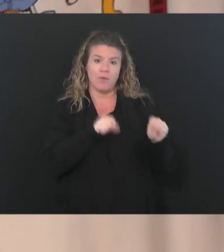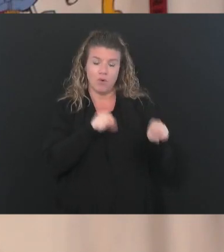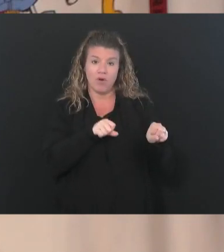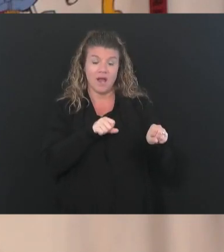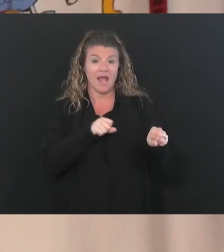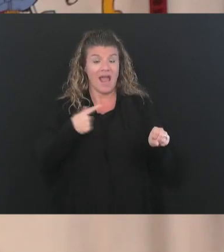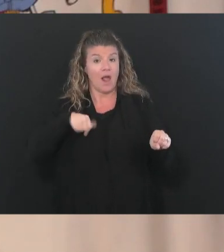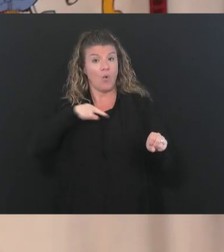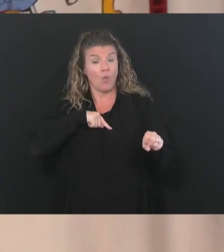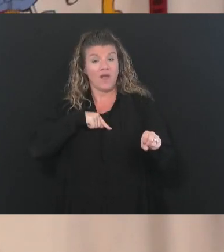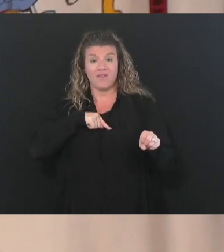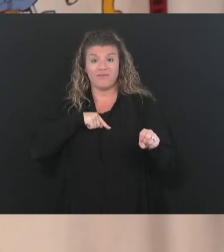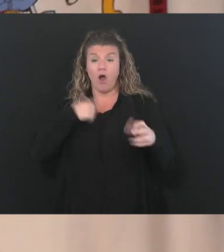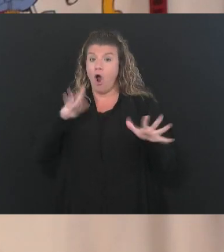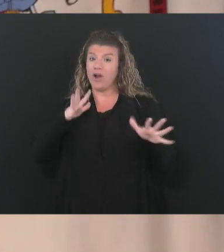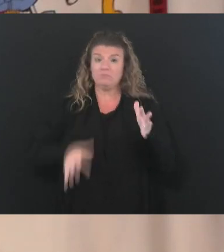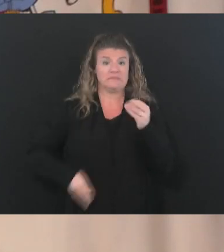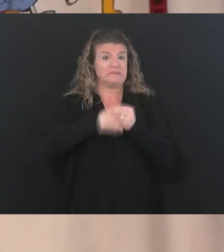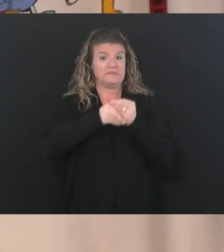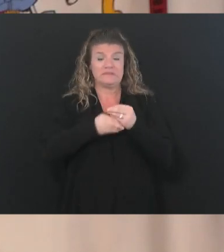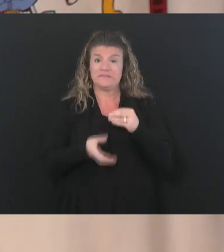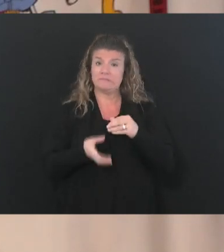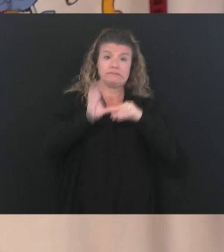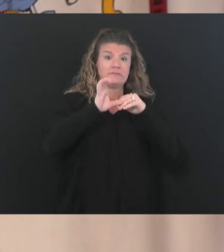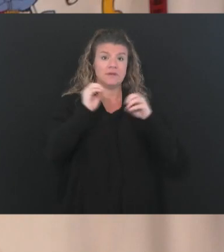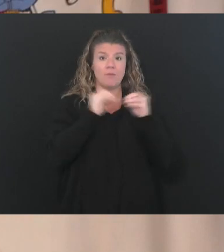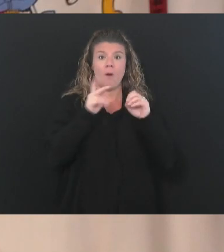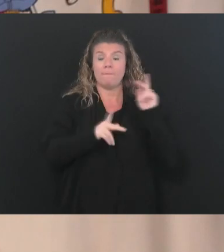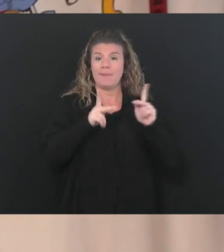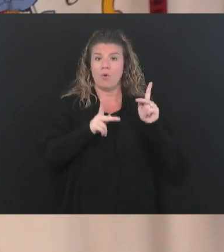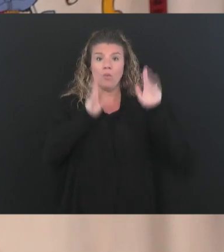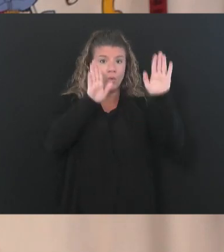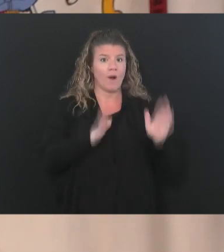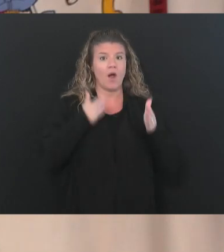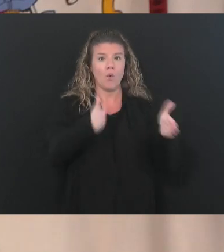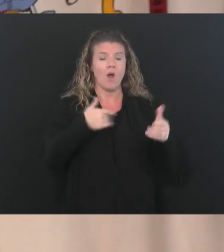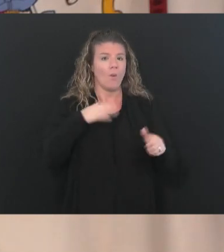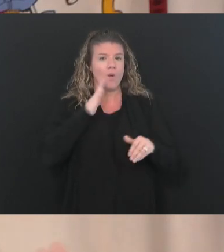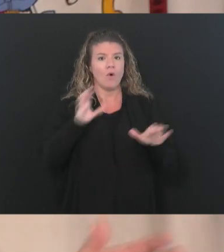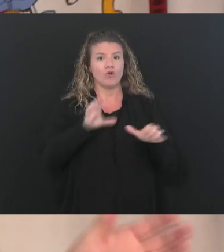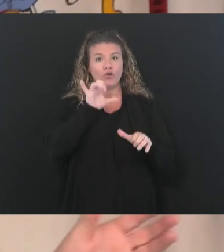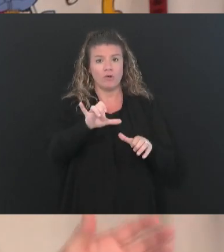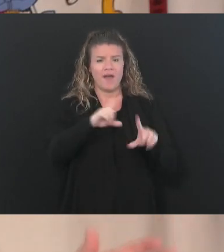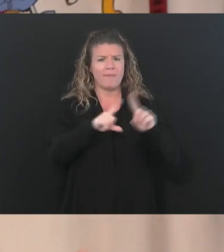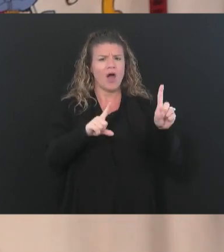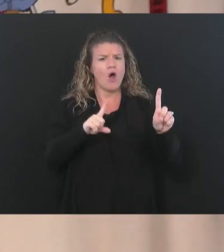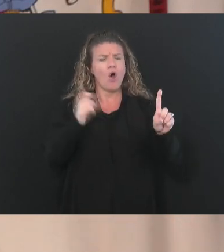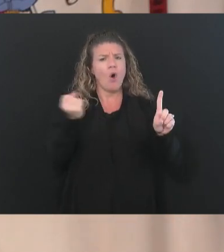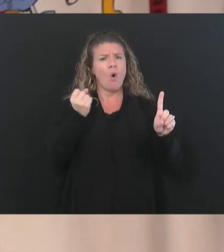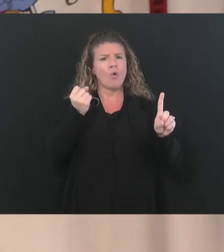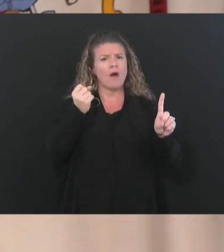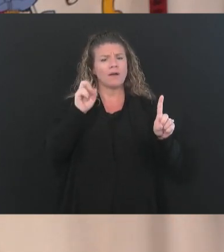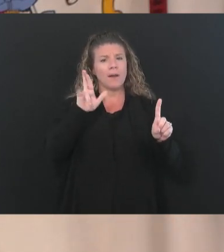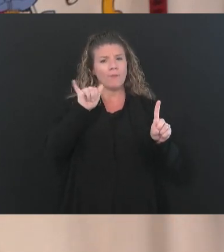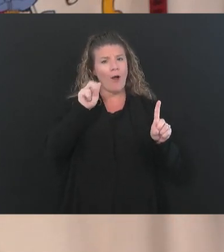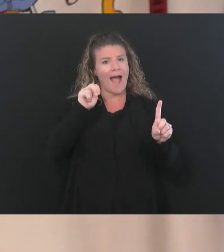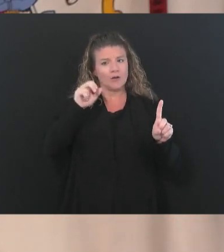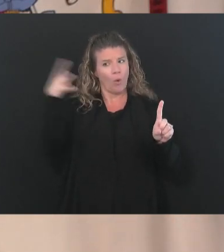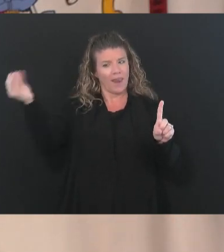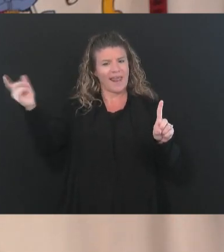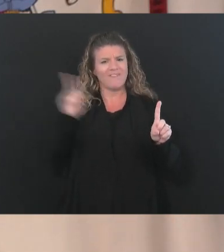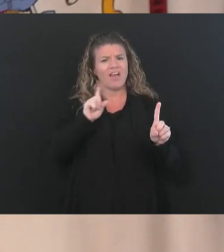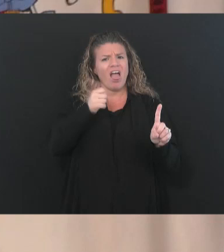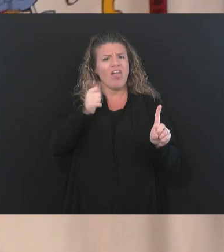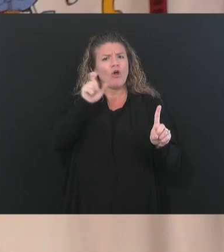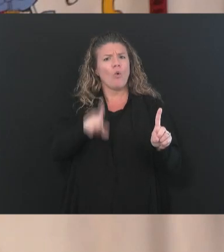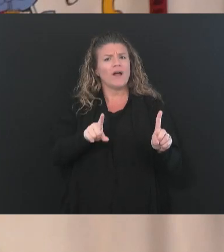And we've amped that up in a great big way, and we're going to get that done. But Brian, hold on just one second. There was another part of the question